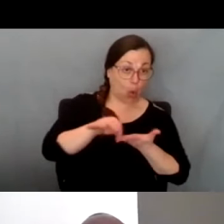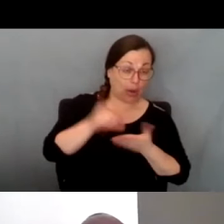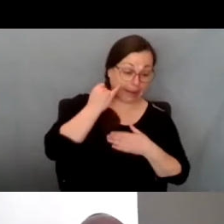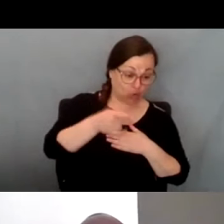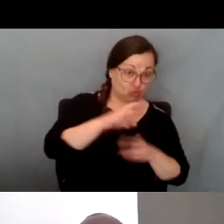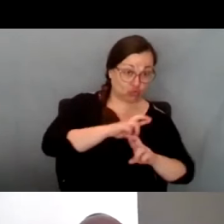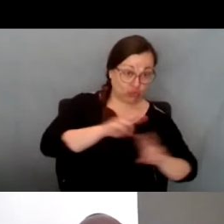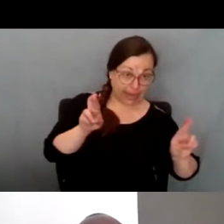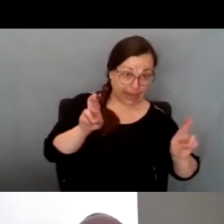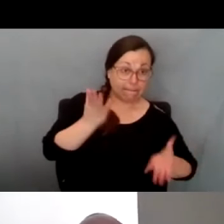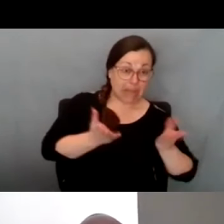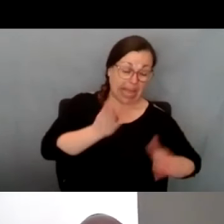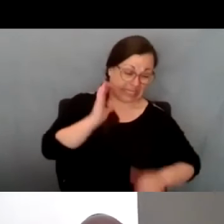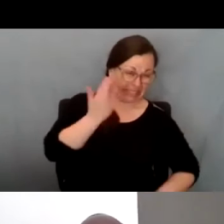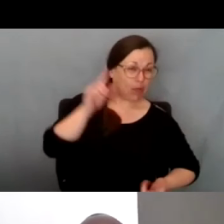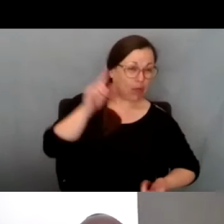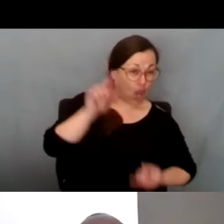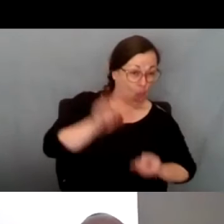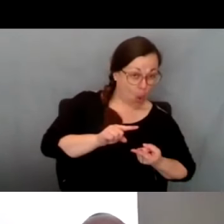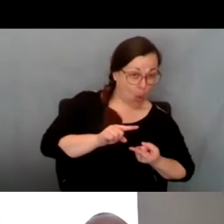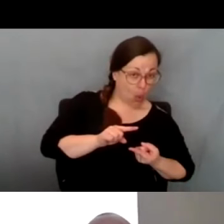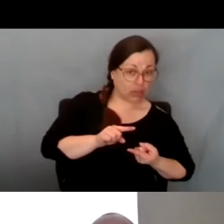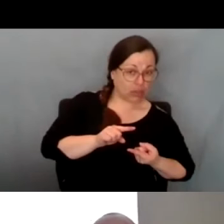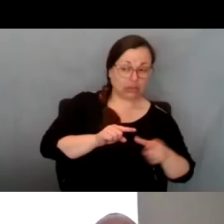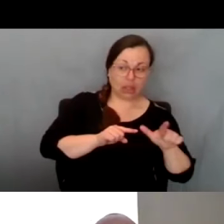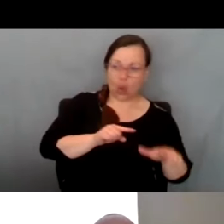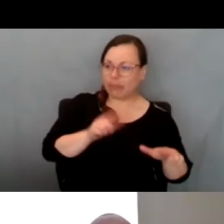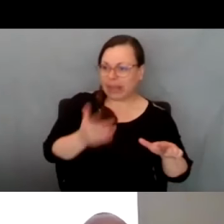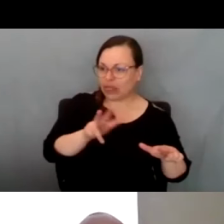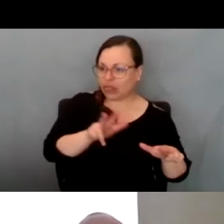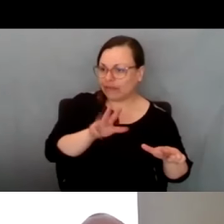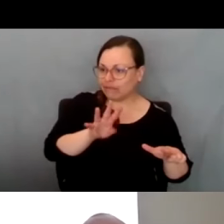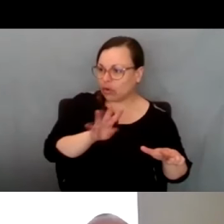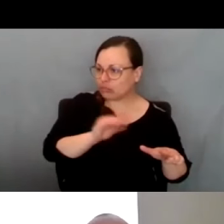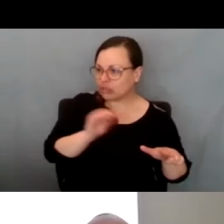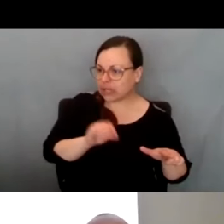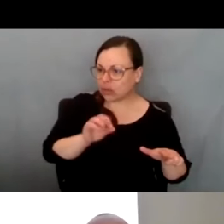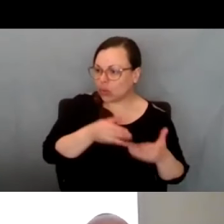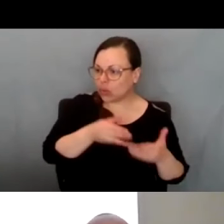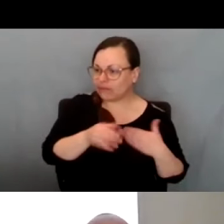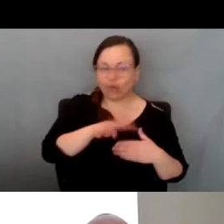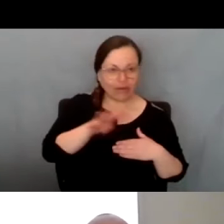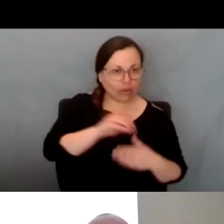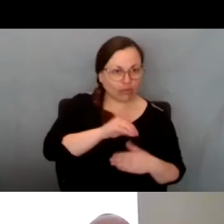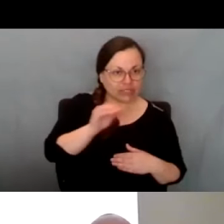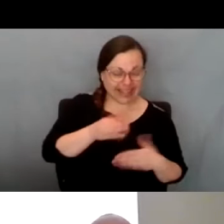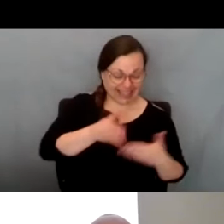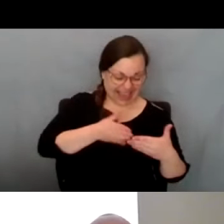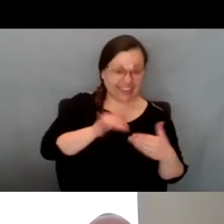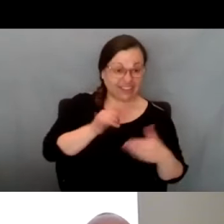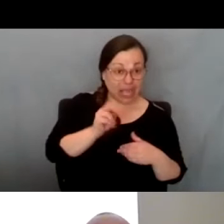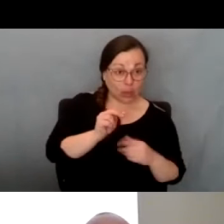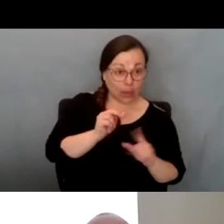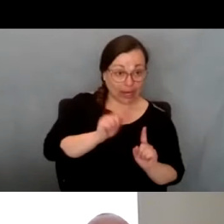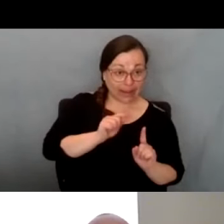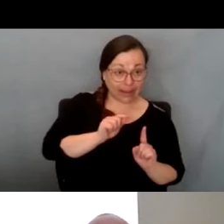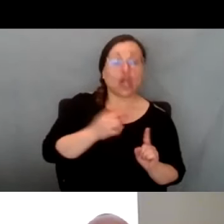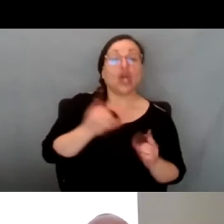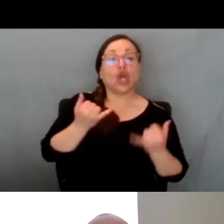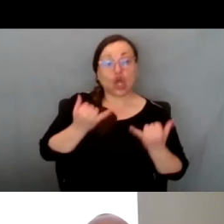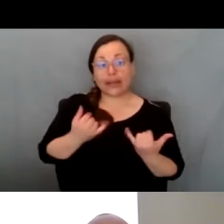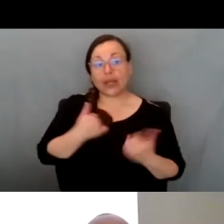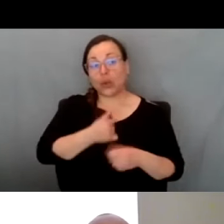look lower, 44% as of end of January, we are currently working on